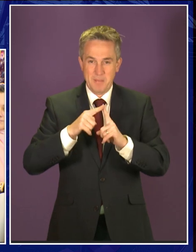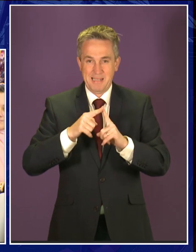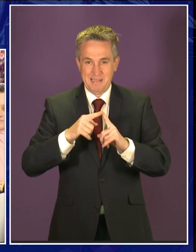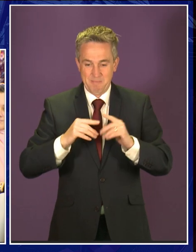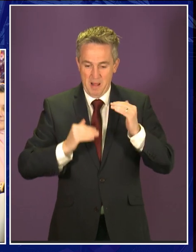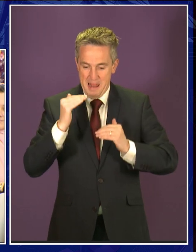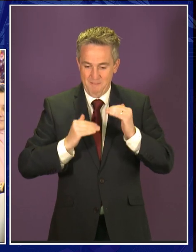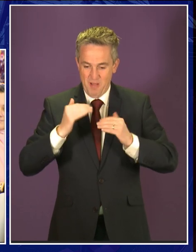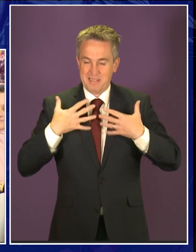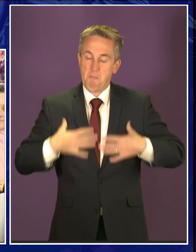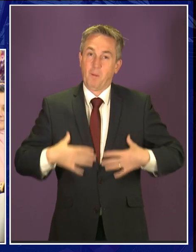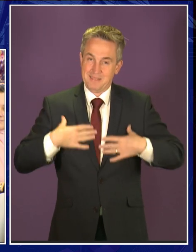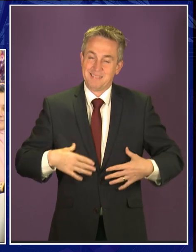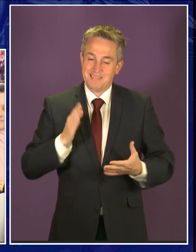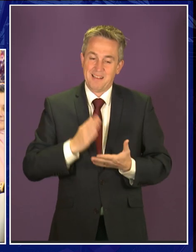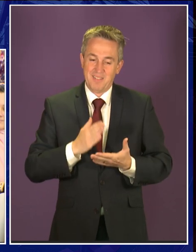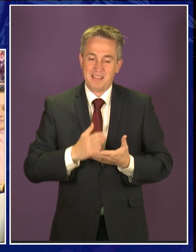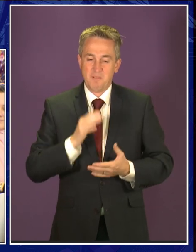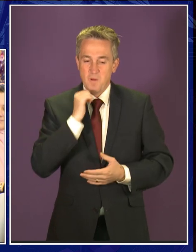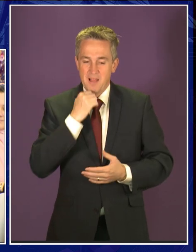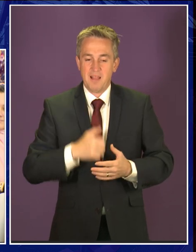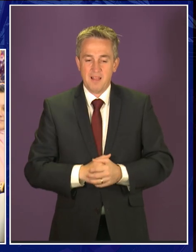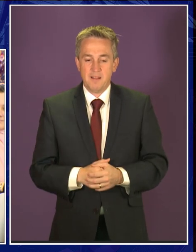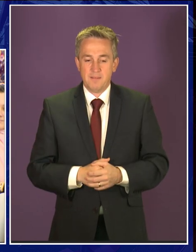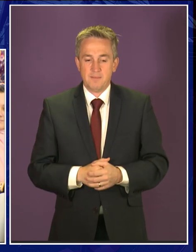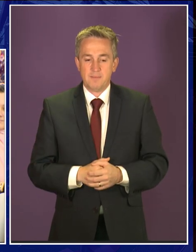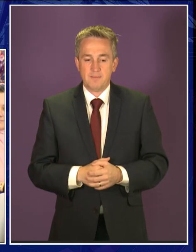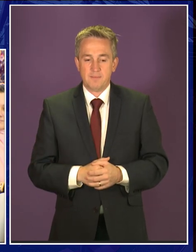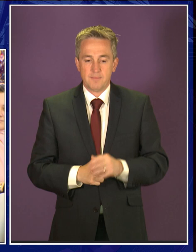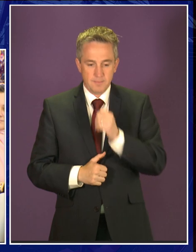but I think when we consider